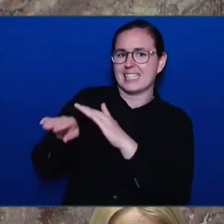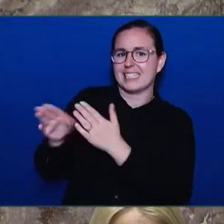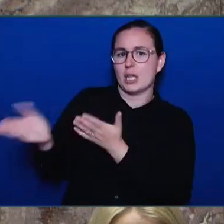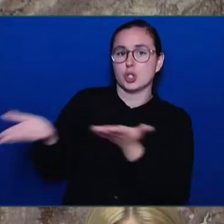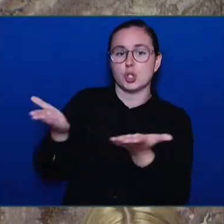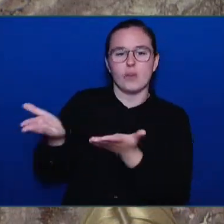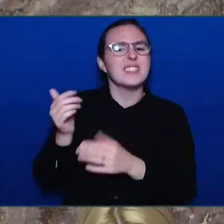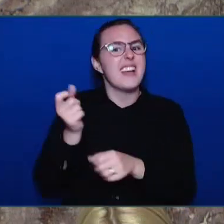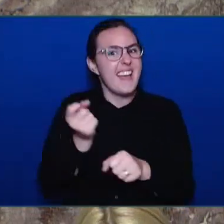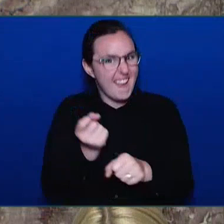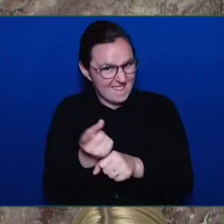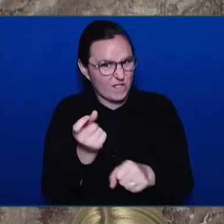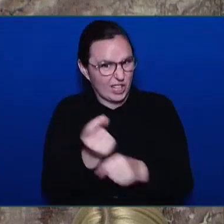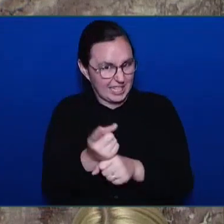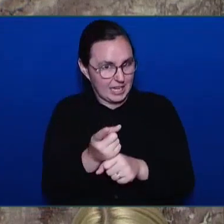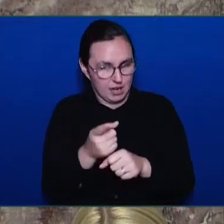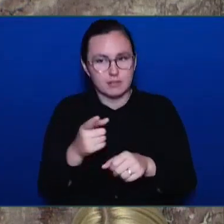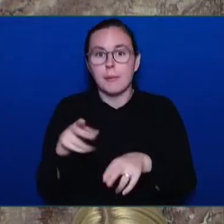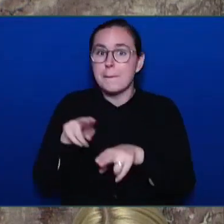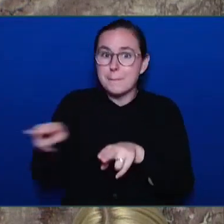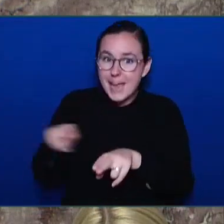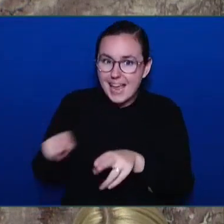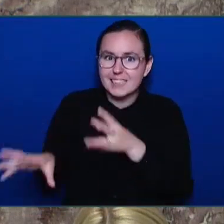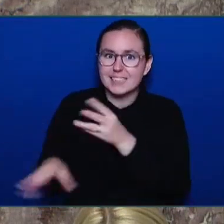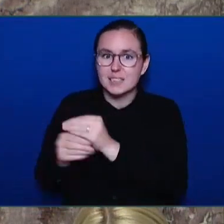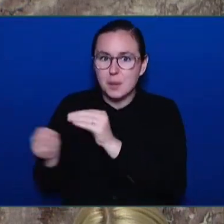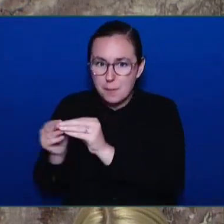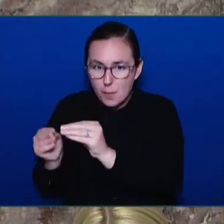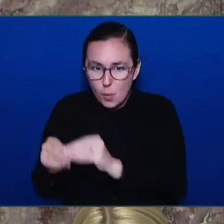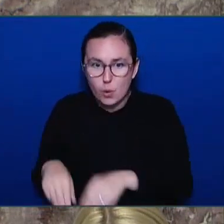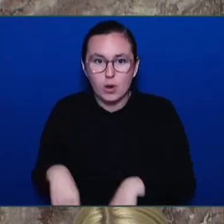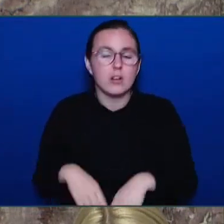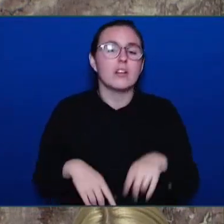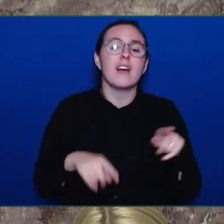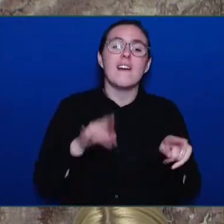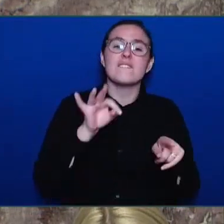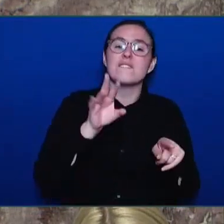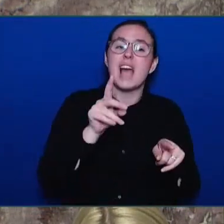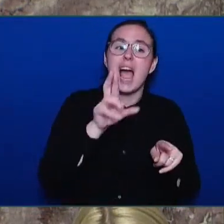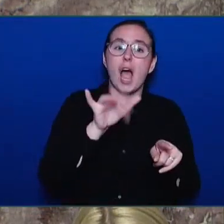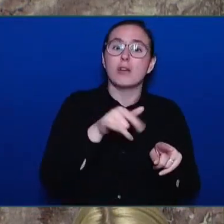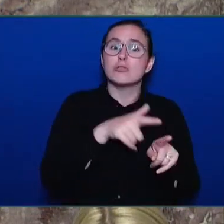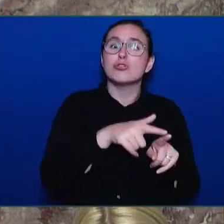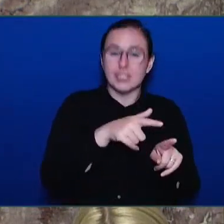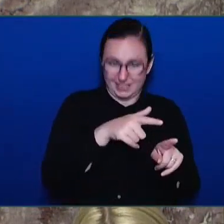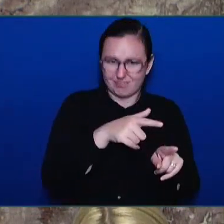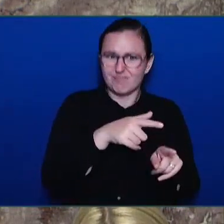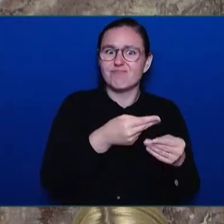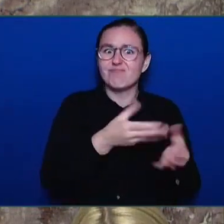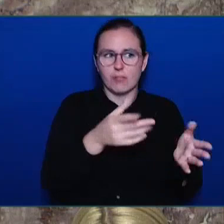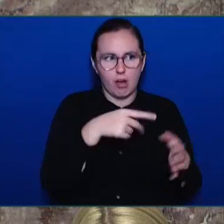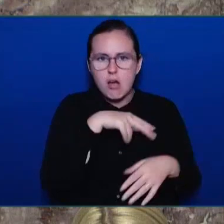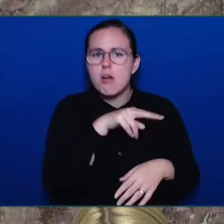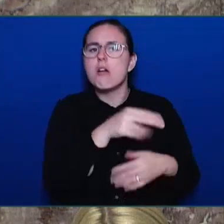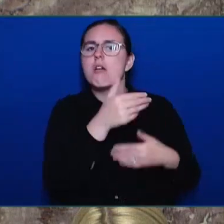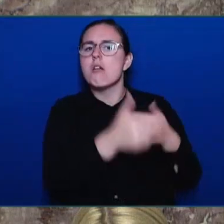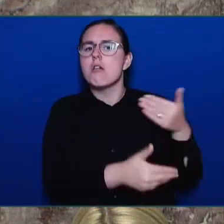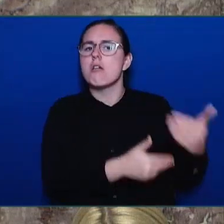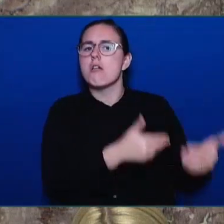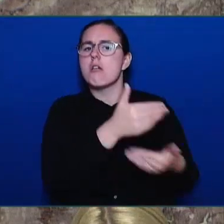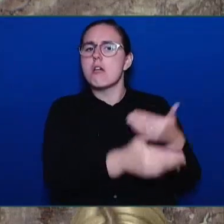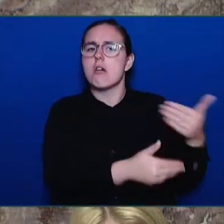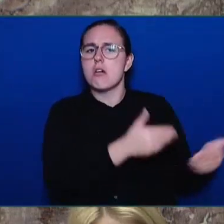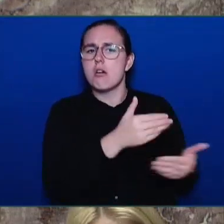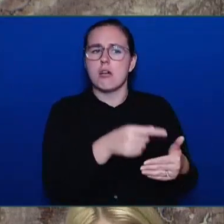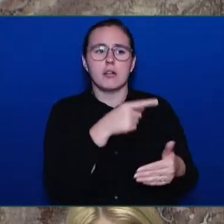in action, where kids can access very much barrier-free, really access to primary care as well as mental